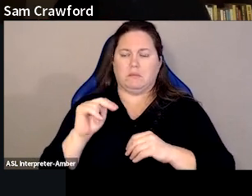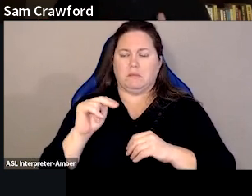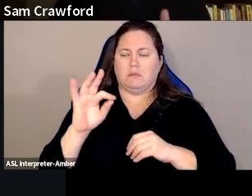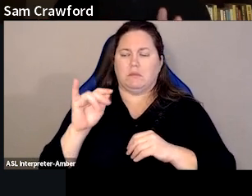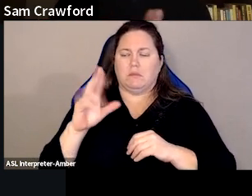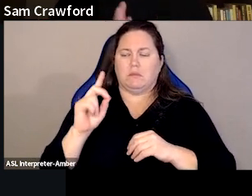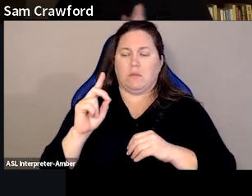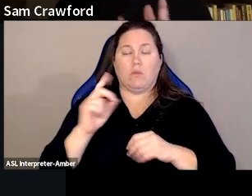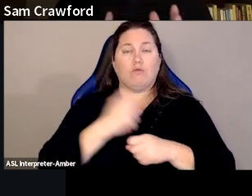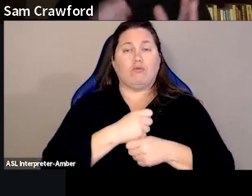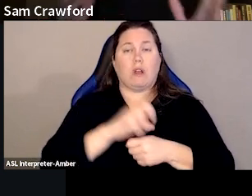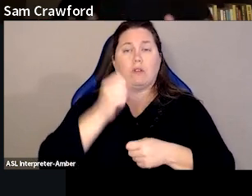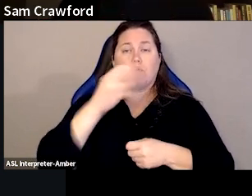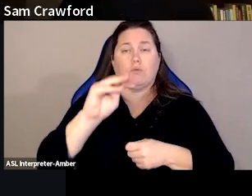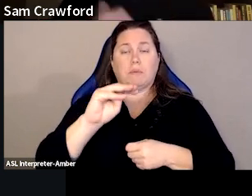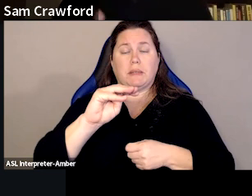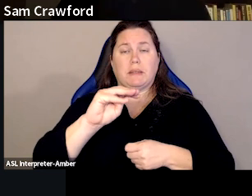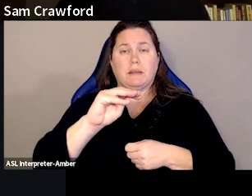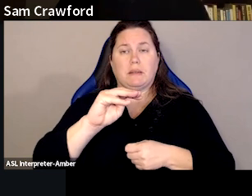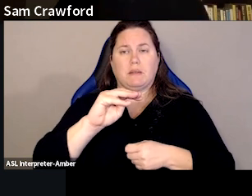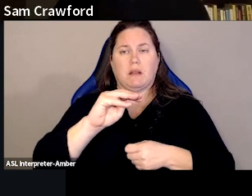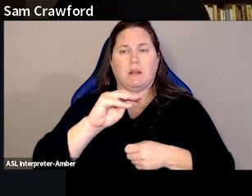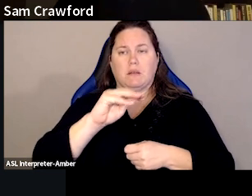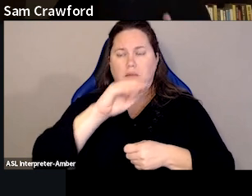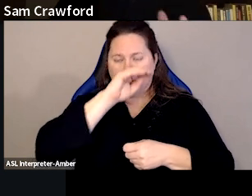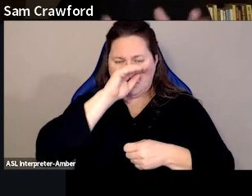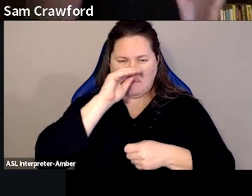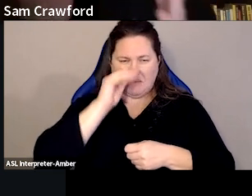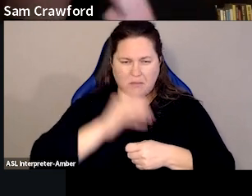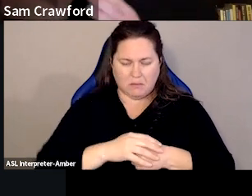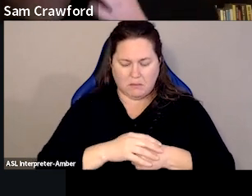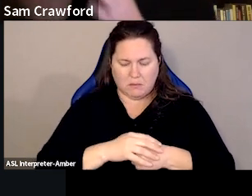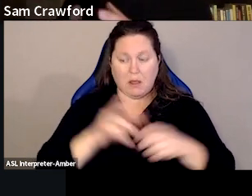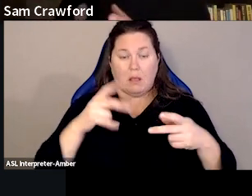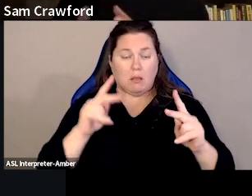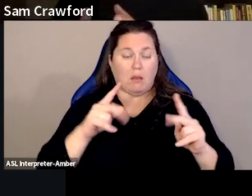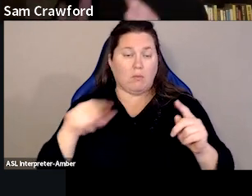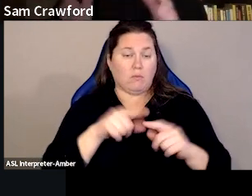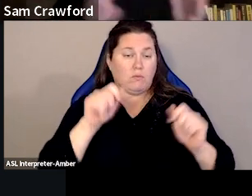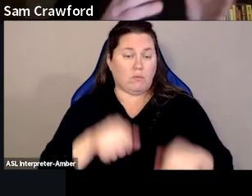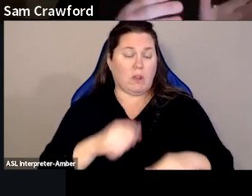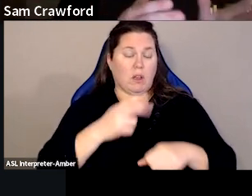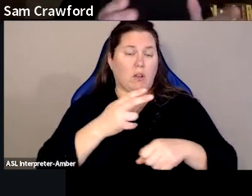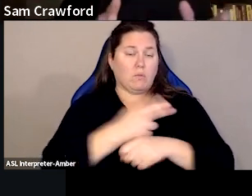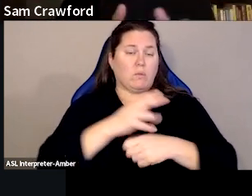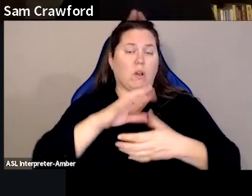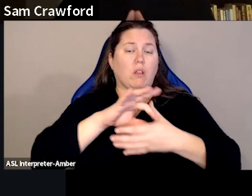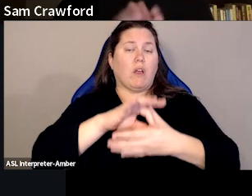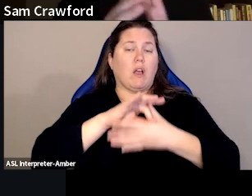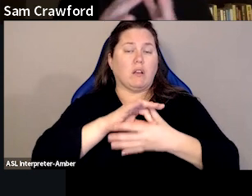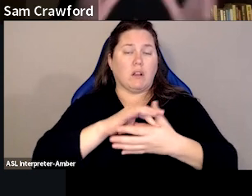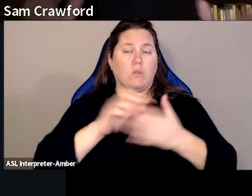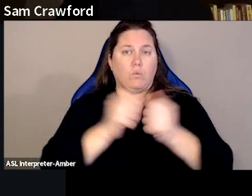assets, which are on brand, they're uniform, and it allows you to just make sure the content across all your social media